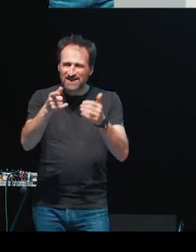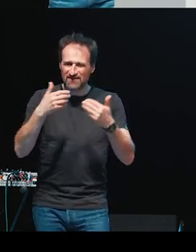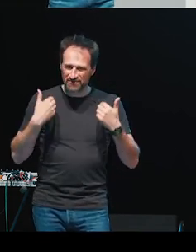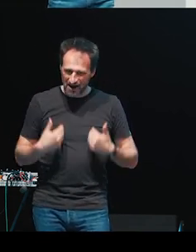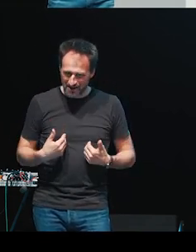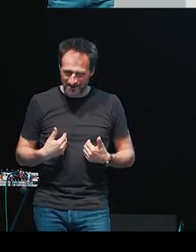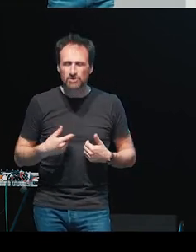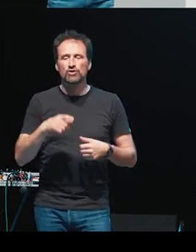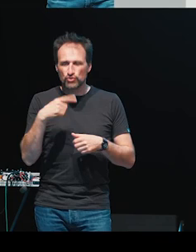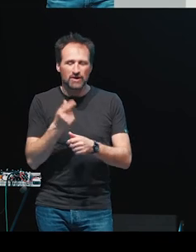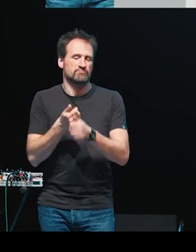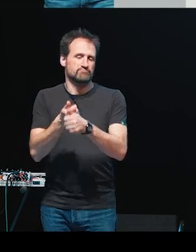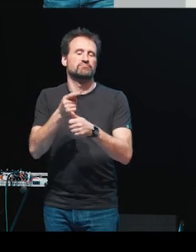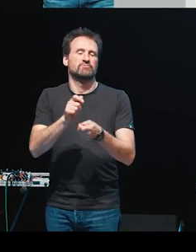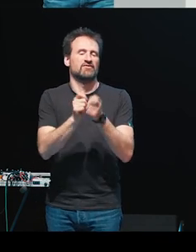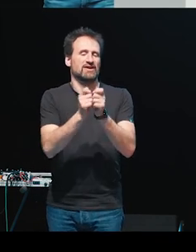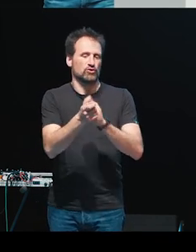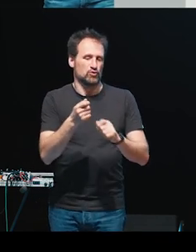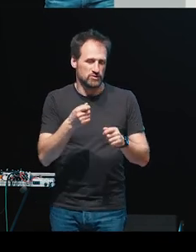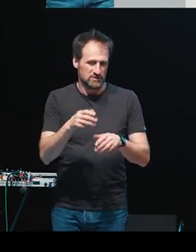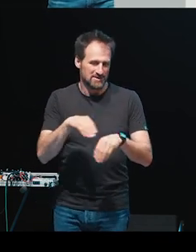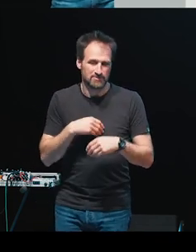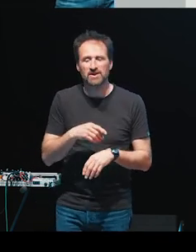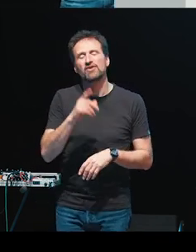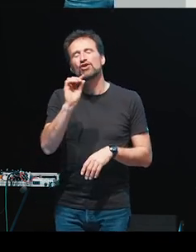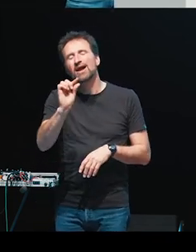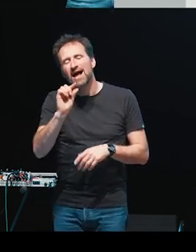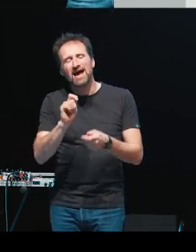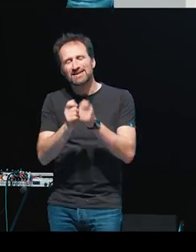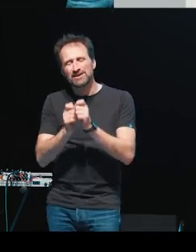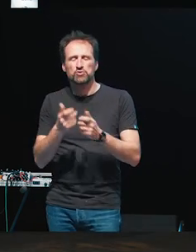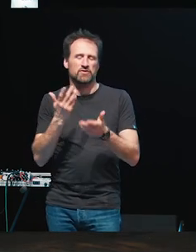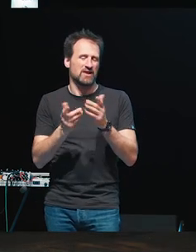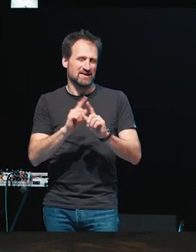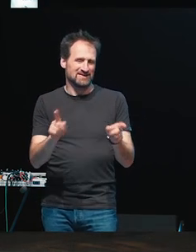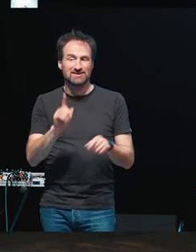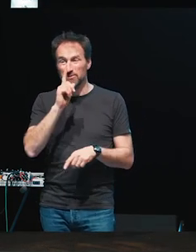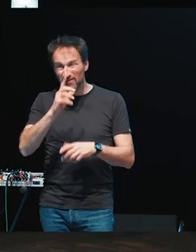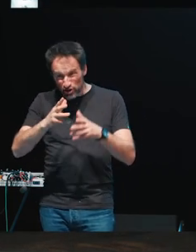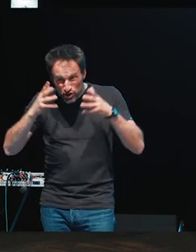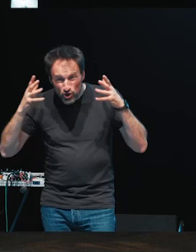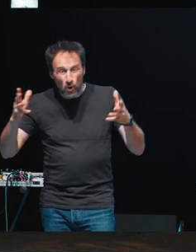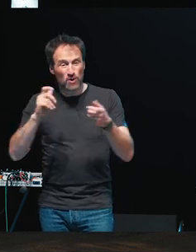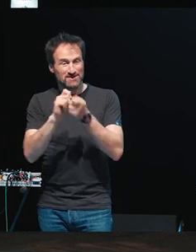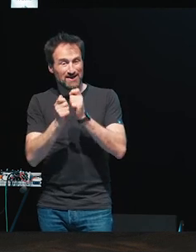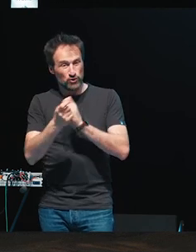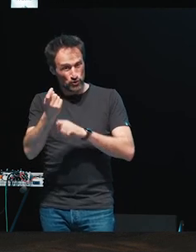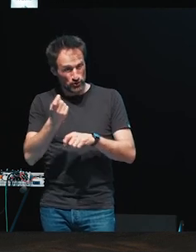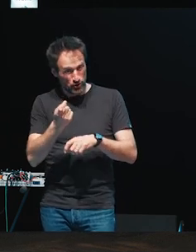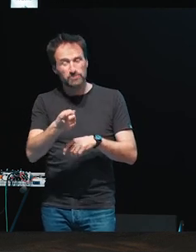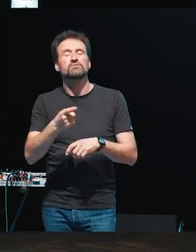but if you're making a big landing page changes or something like that, it could help for that. Your success metrics are